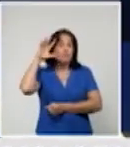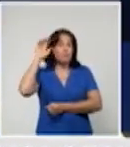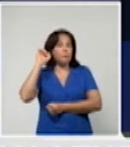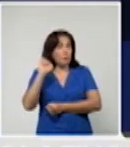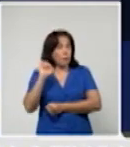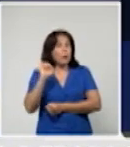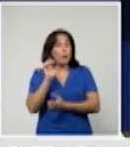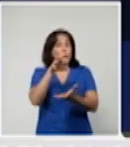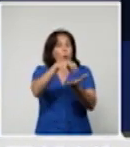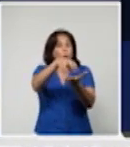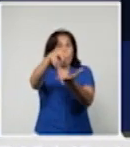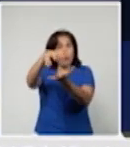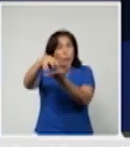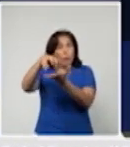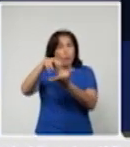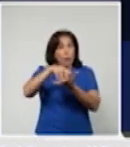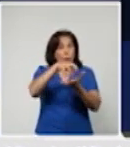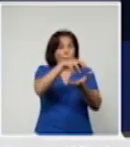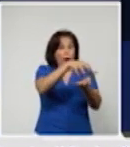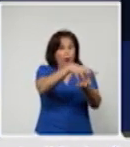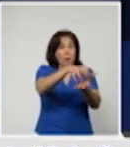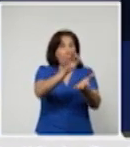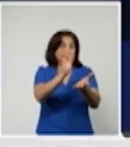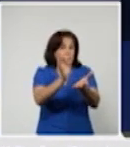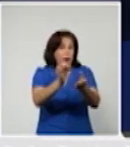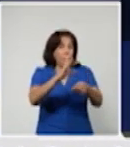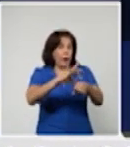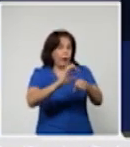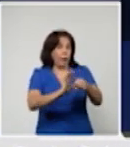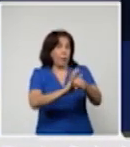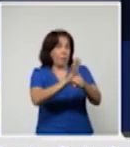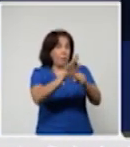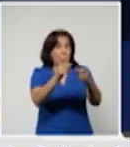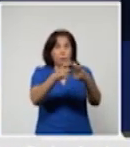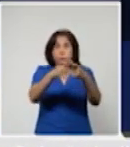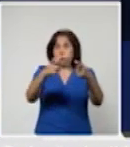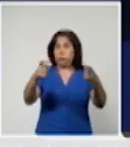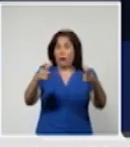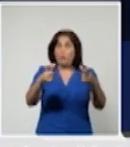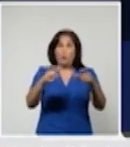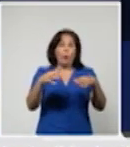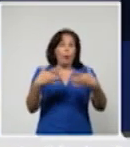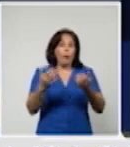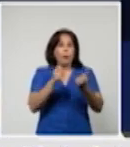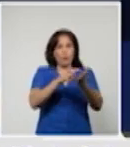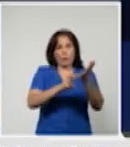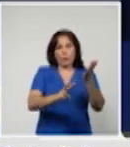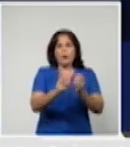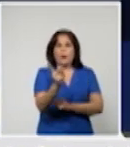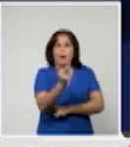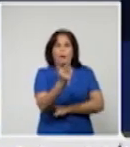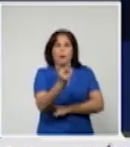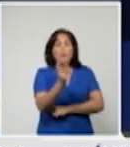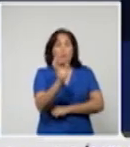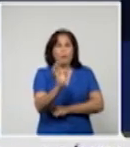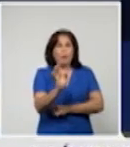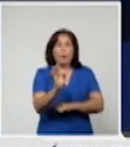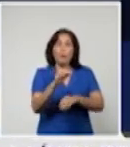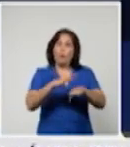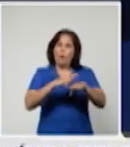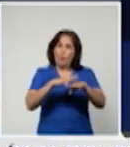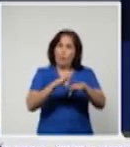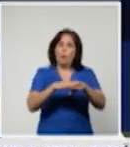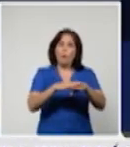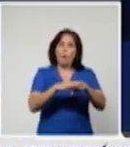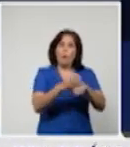at the location of these cases, that the majority are linked to outbreaks or cases we